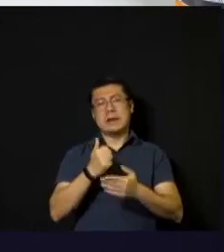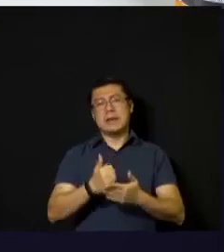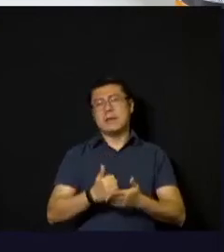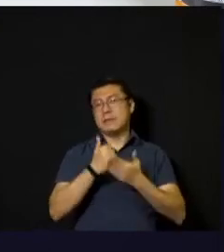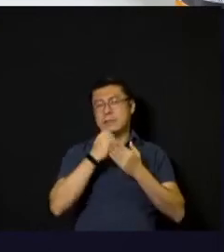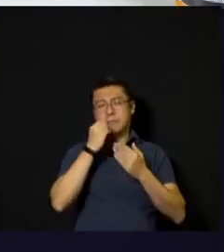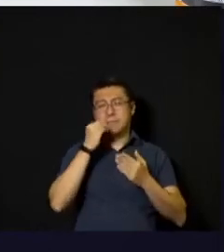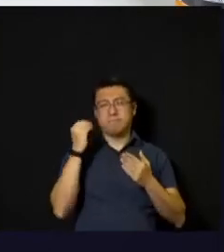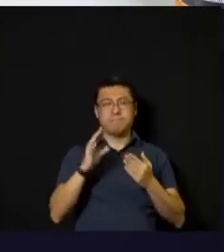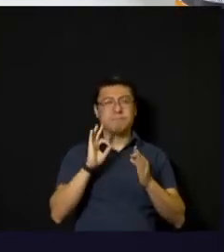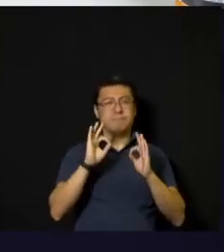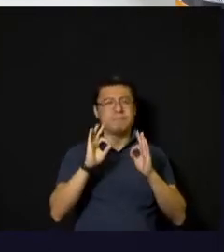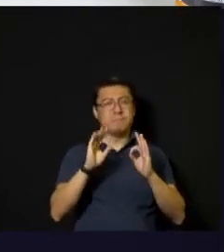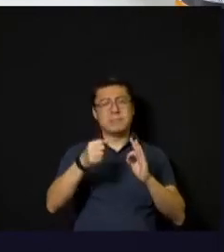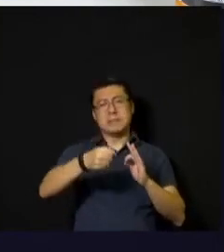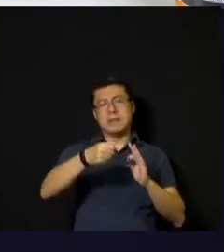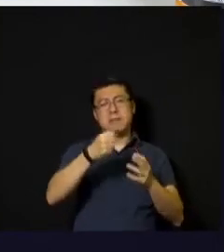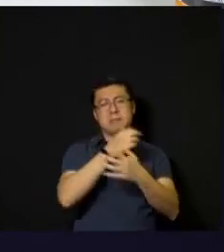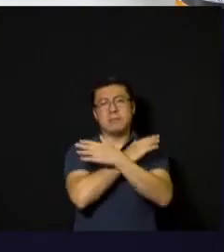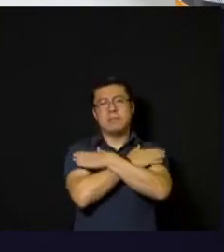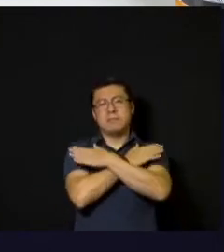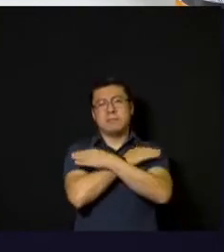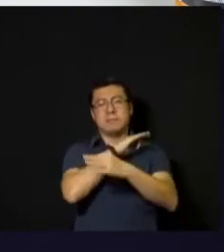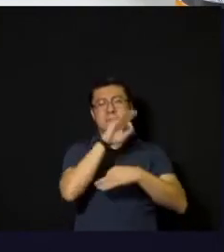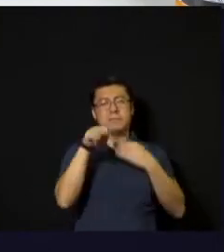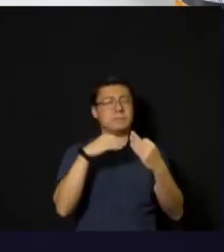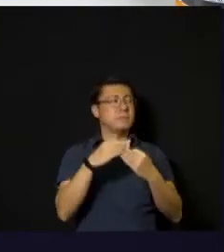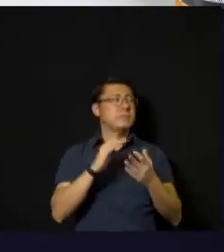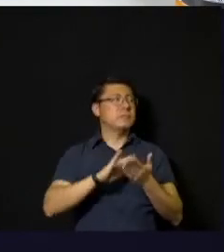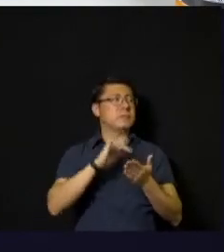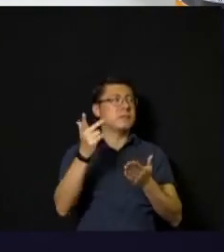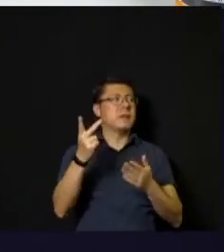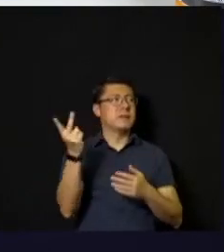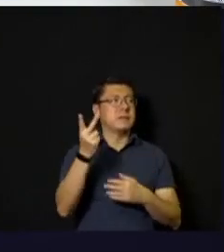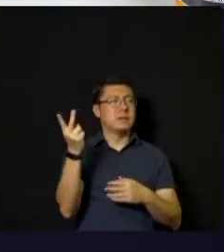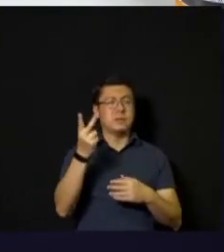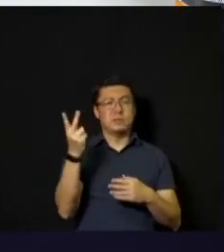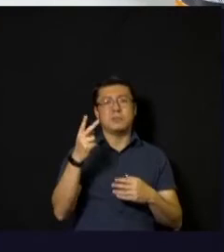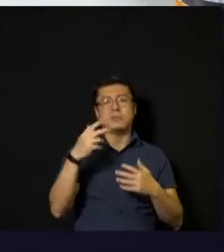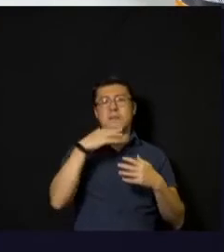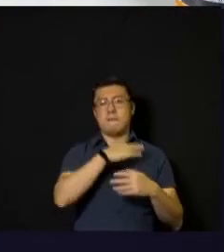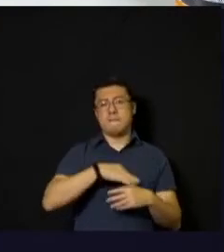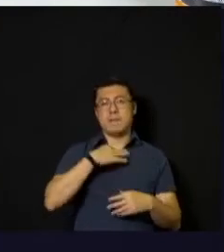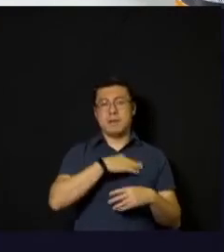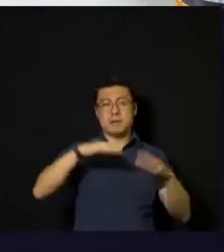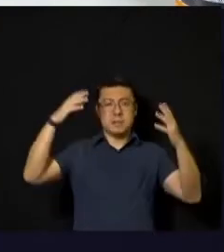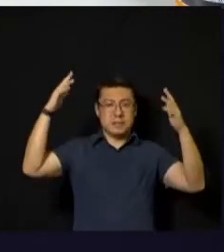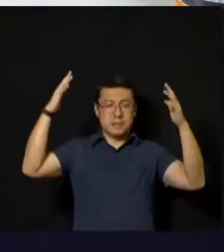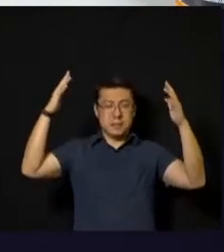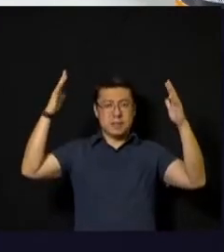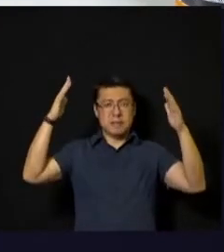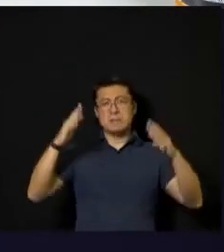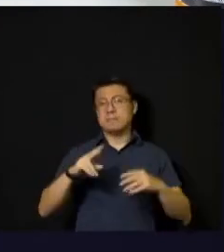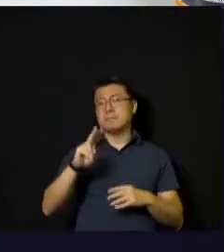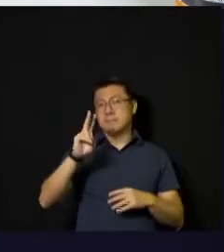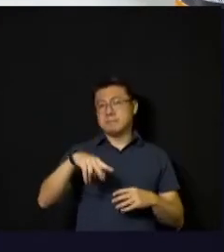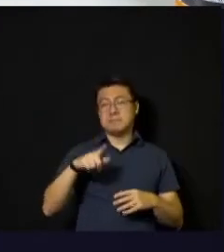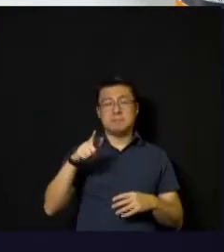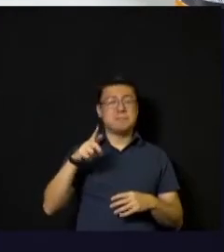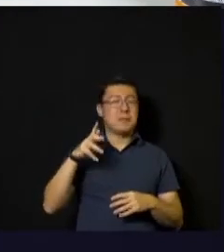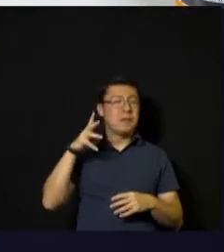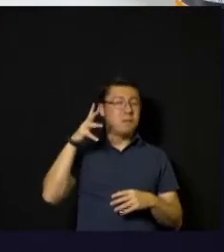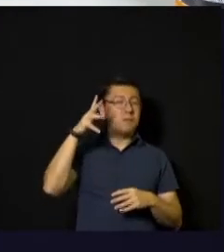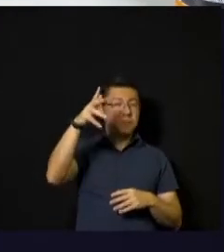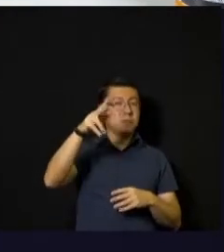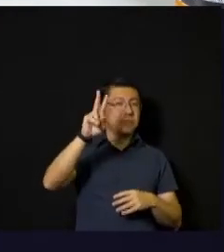virtual era, it's been great. So thank you. Thank you, Caterina and Anderson. Congratulations for what you're doing. And we are going